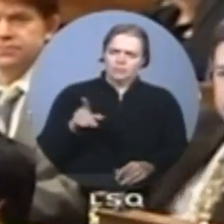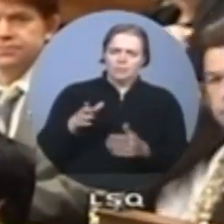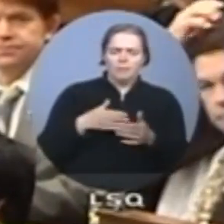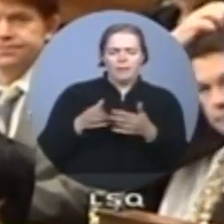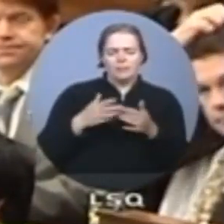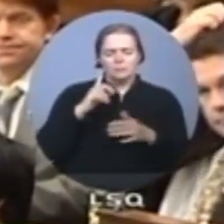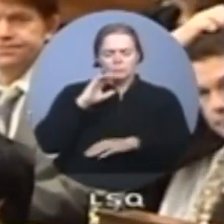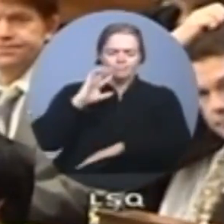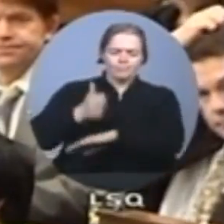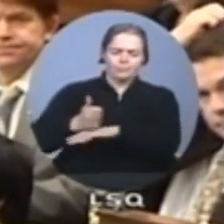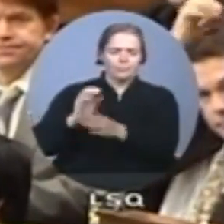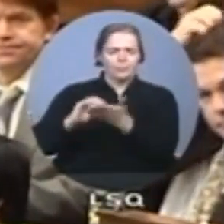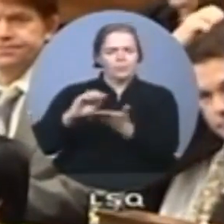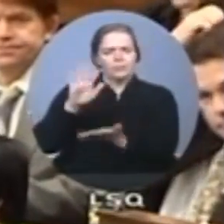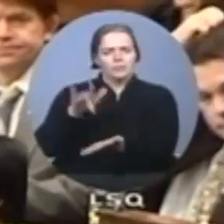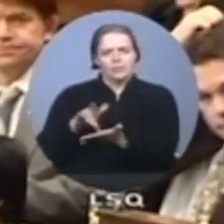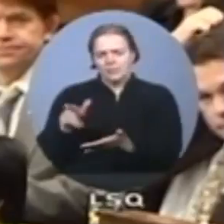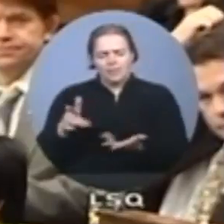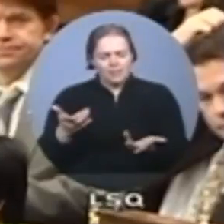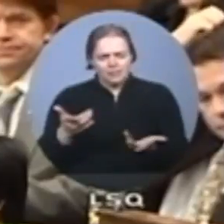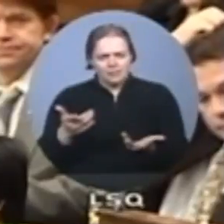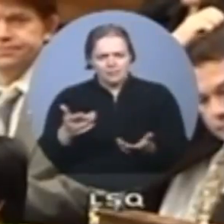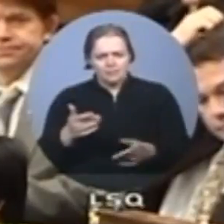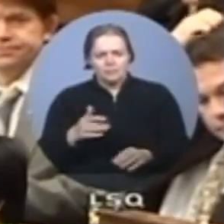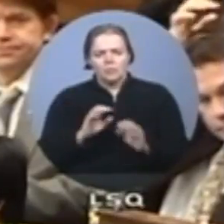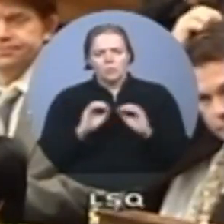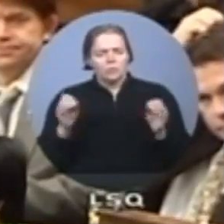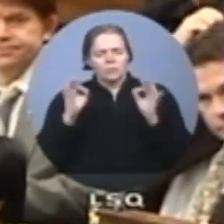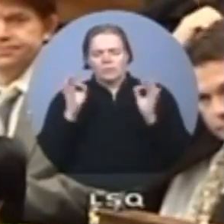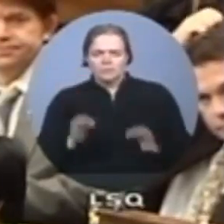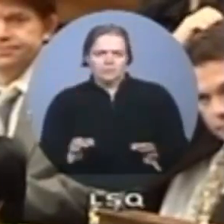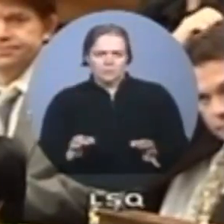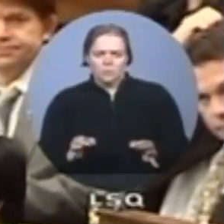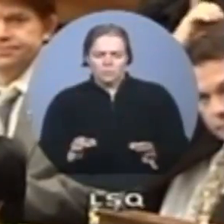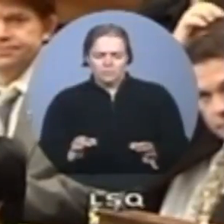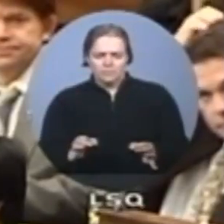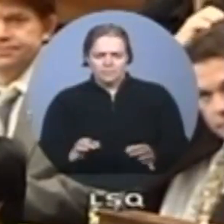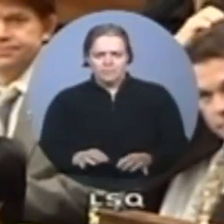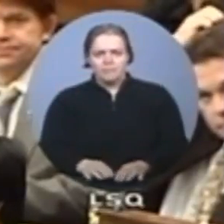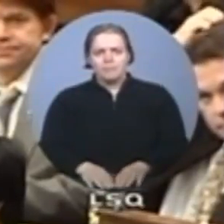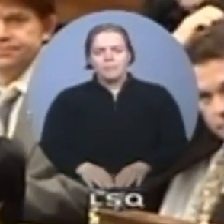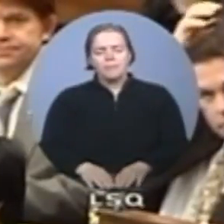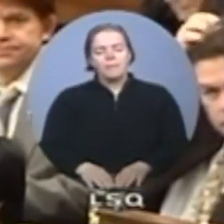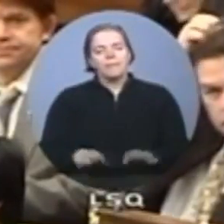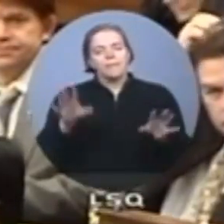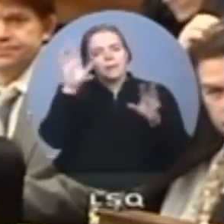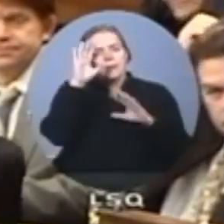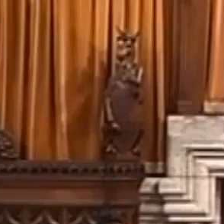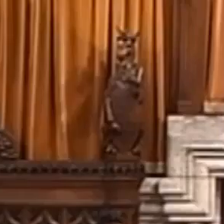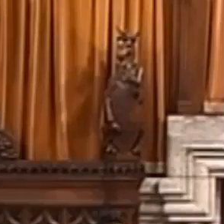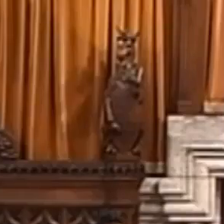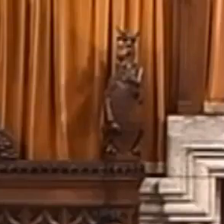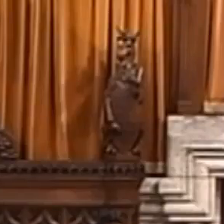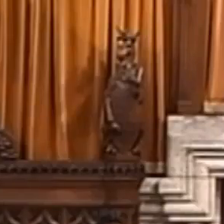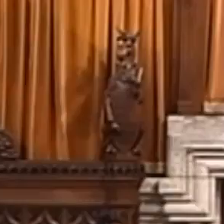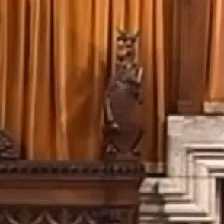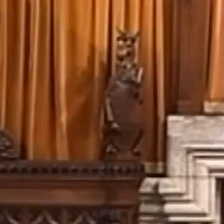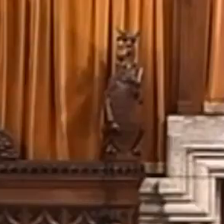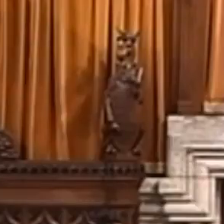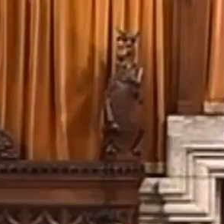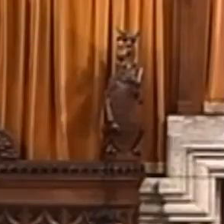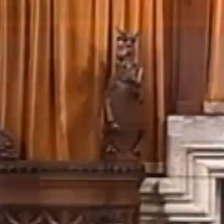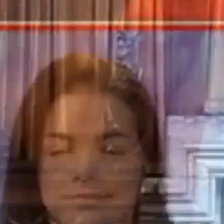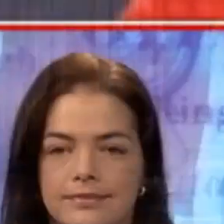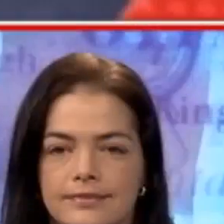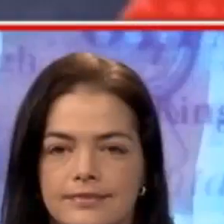that people and goods can move quickly, efficiently, but securely between the two countries. Mm-hmm. What else will be talking about?